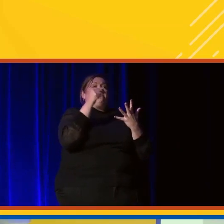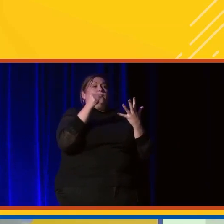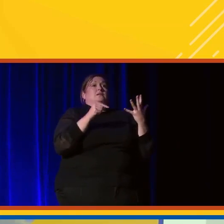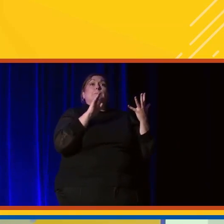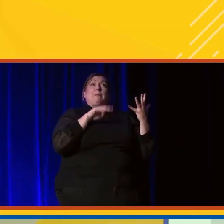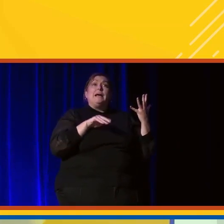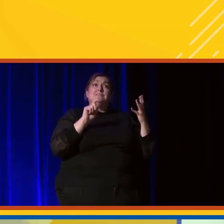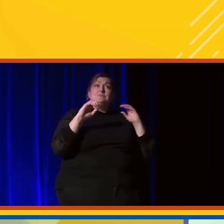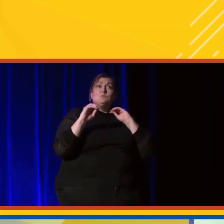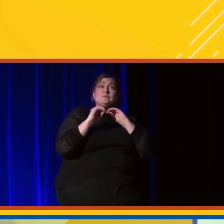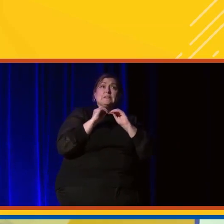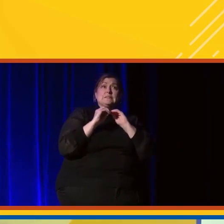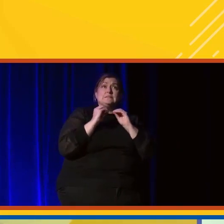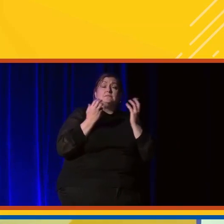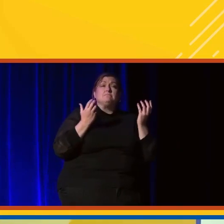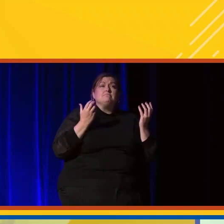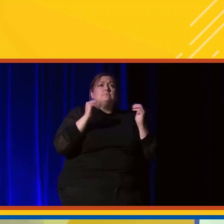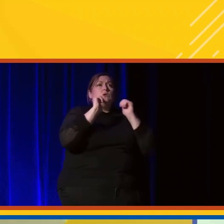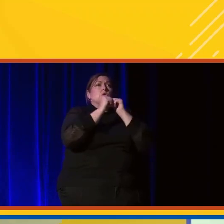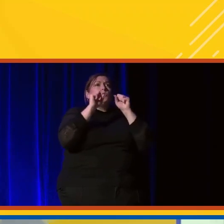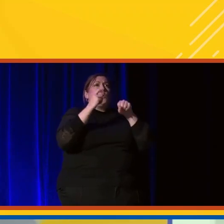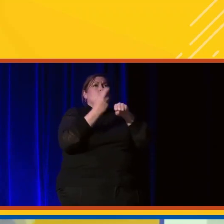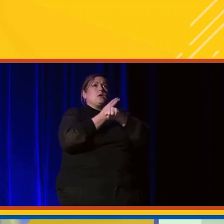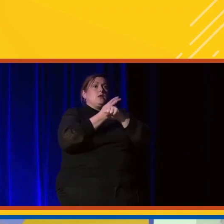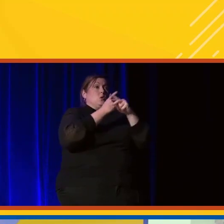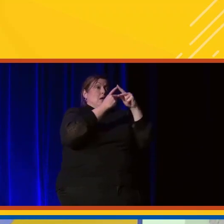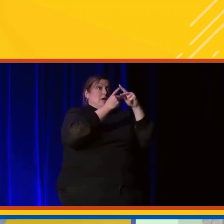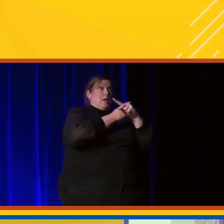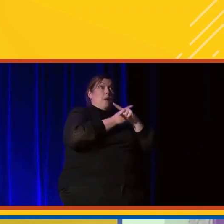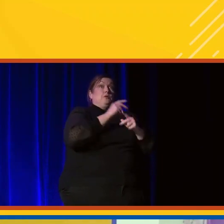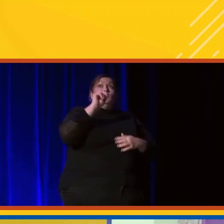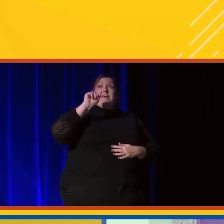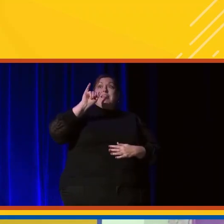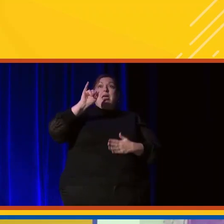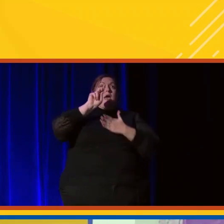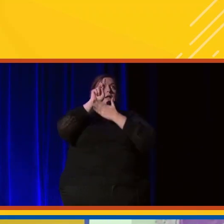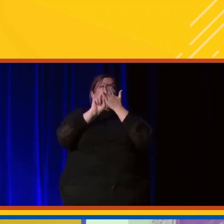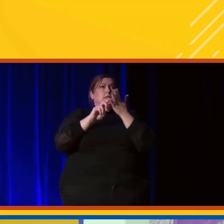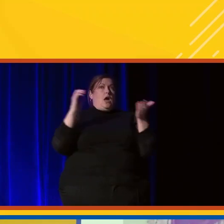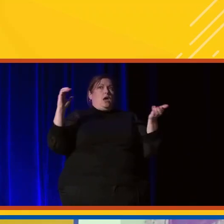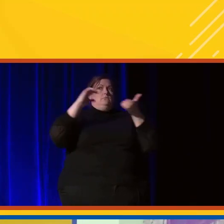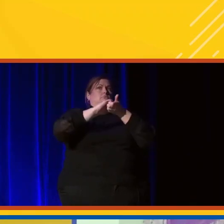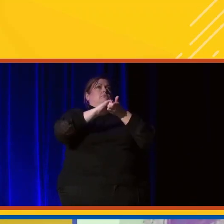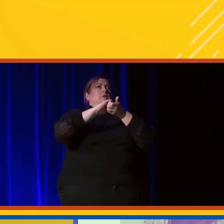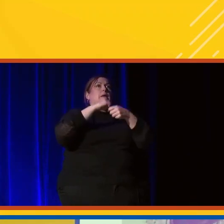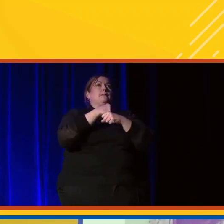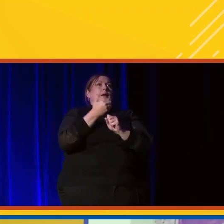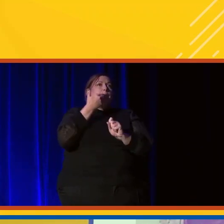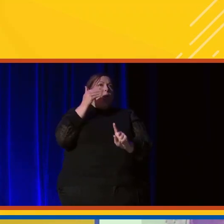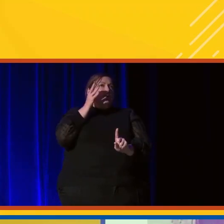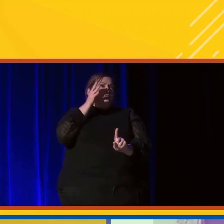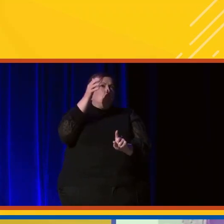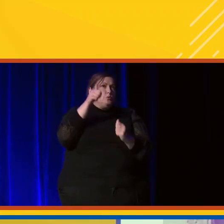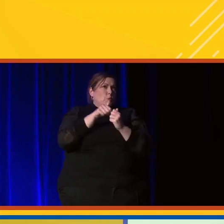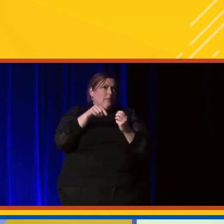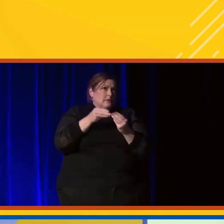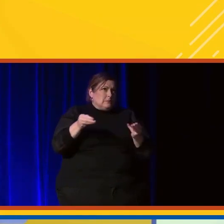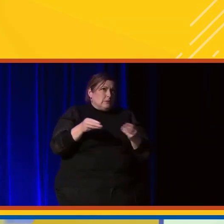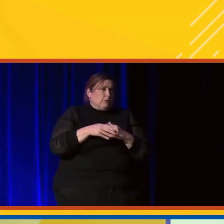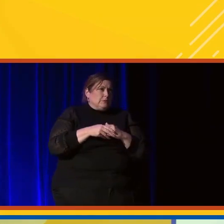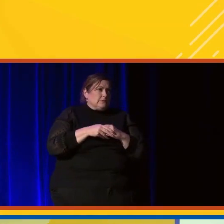bad and we need to fix them. And so how can we use computation and AI-driven design to try to make a better future with these